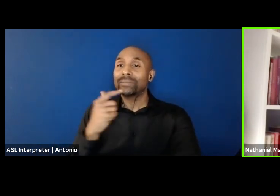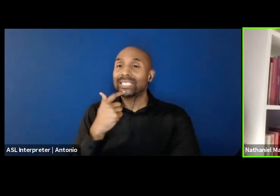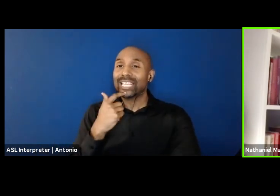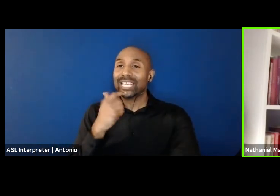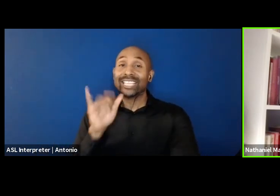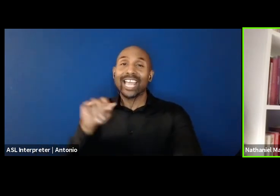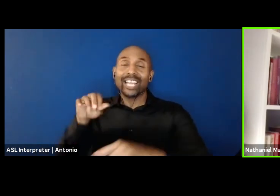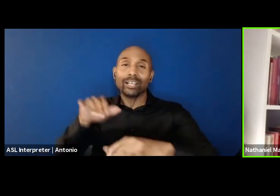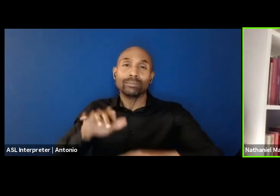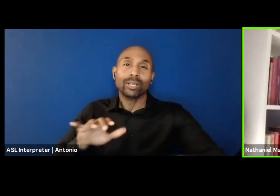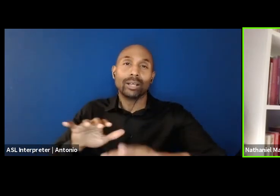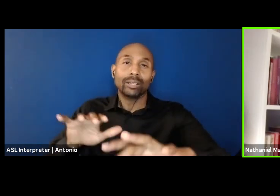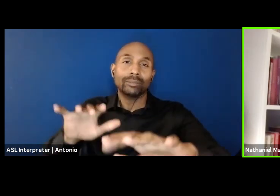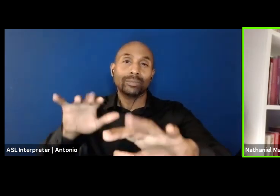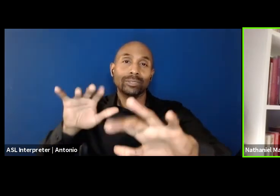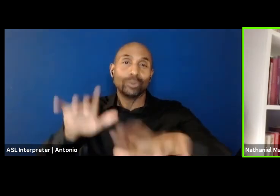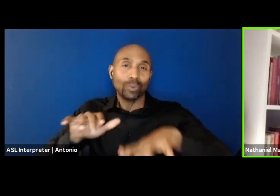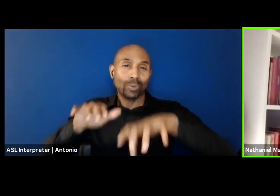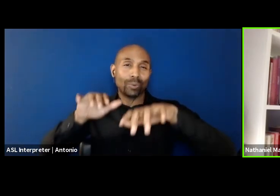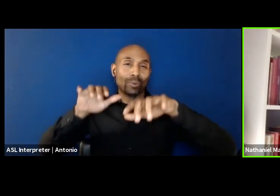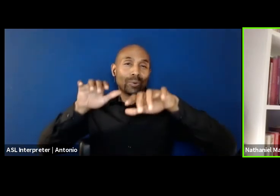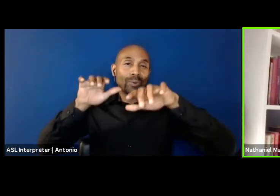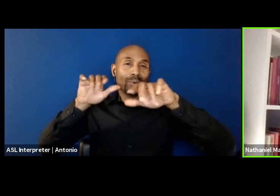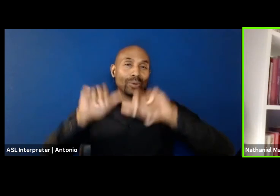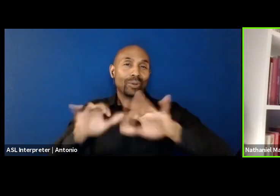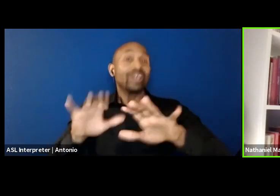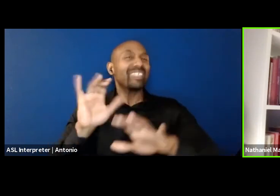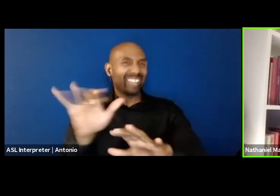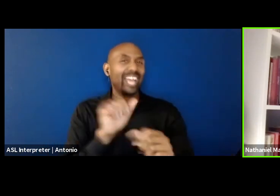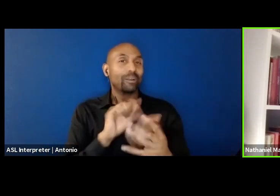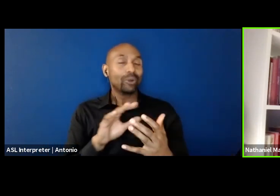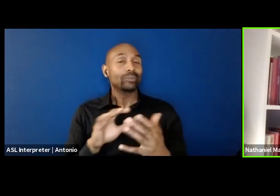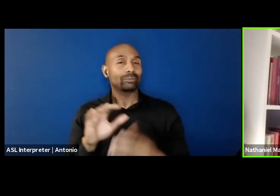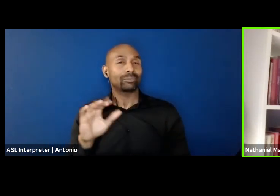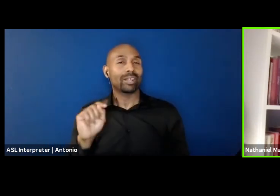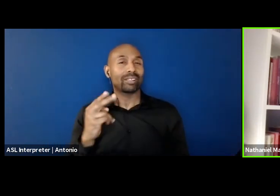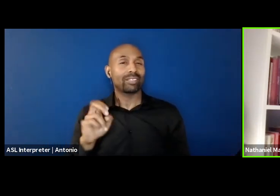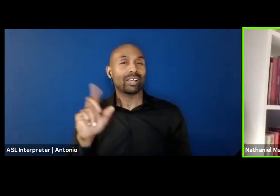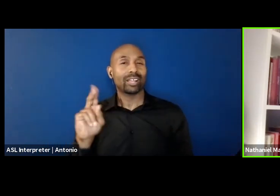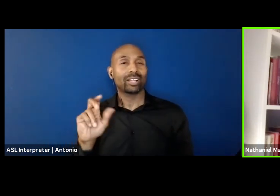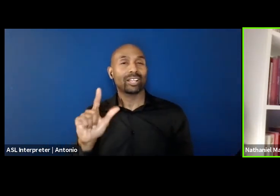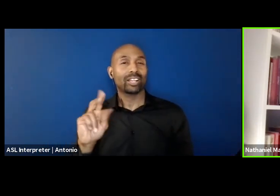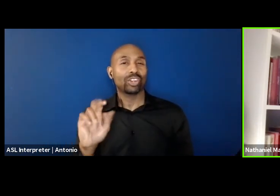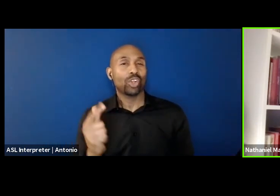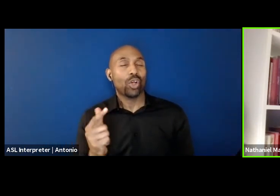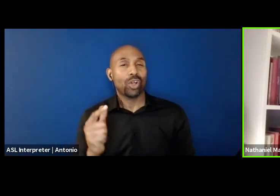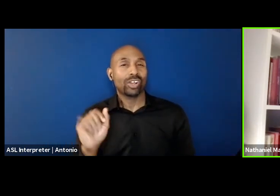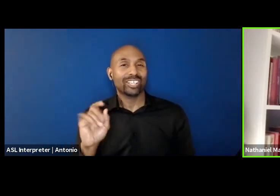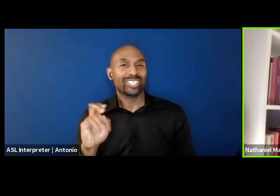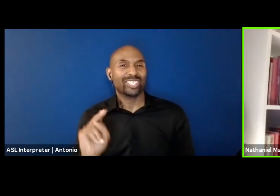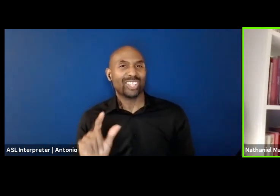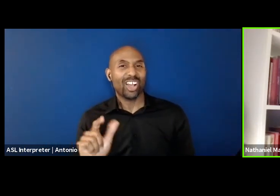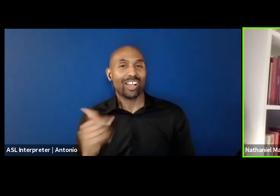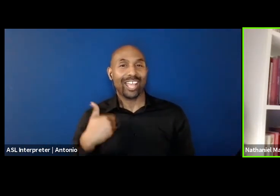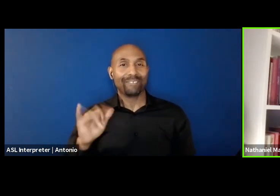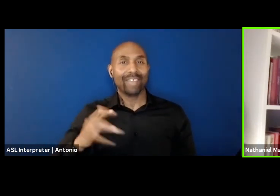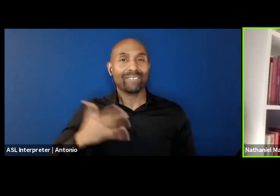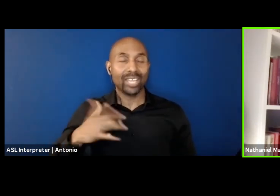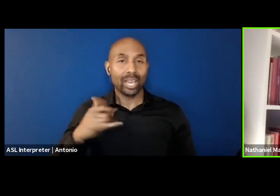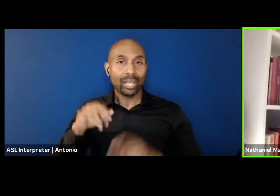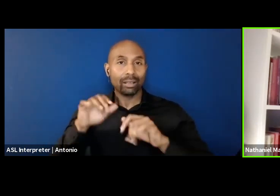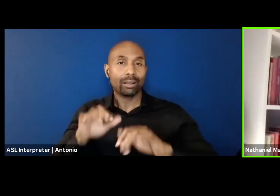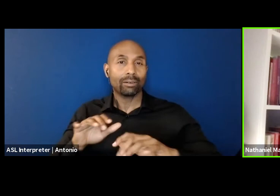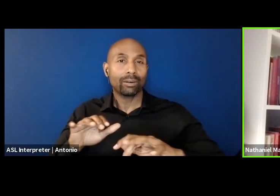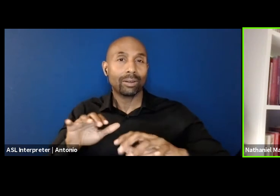The long song's nameless, though, and invisible this or this loomed among the trees as it repeated.